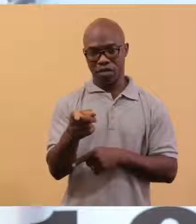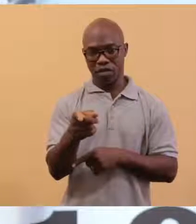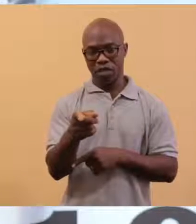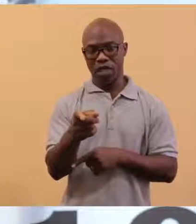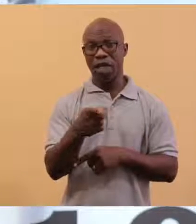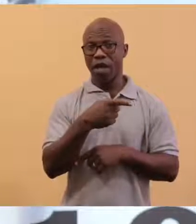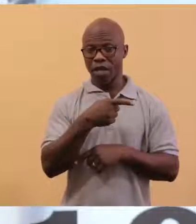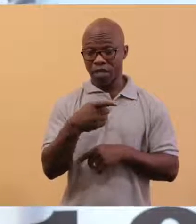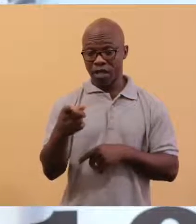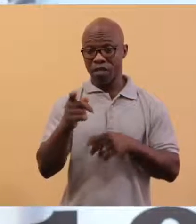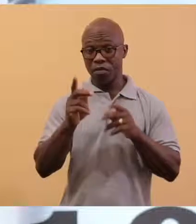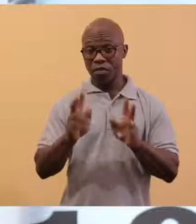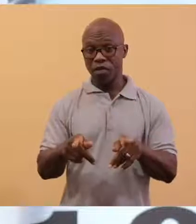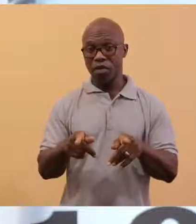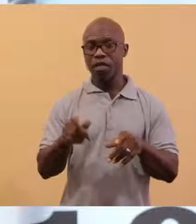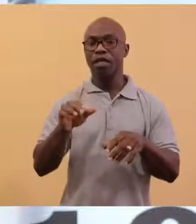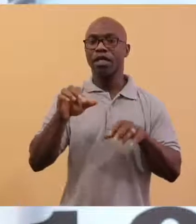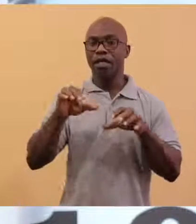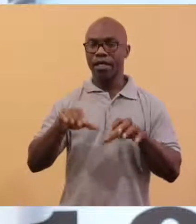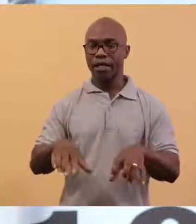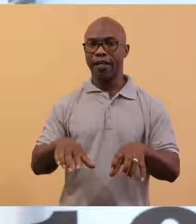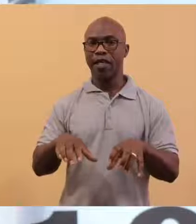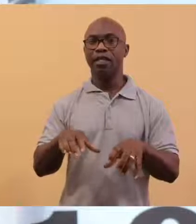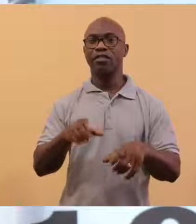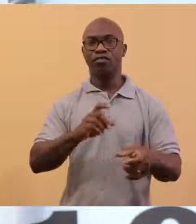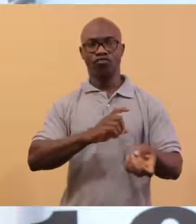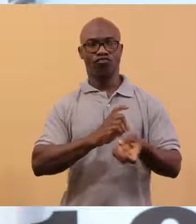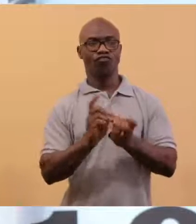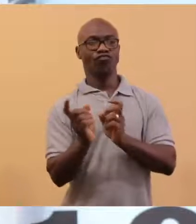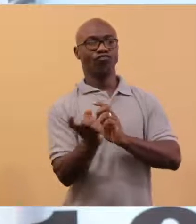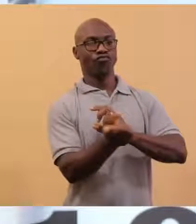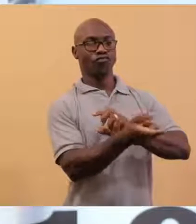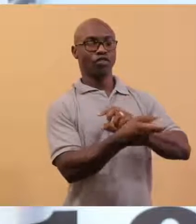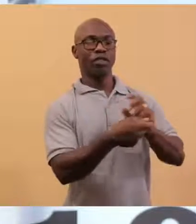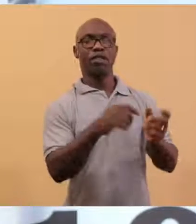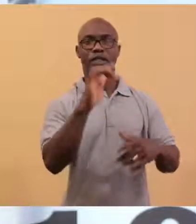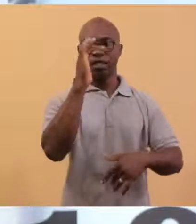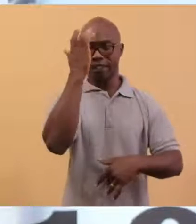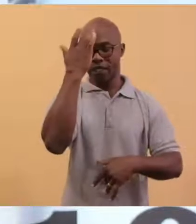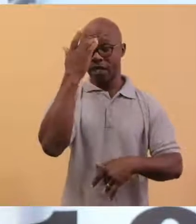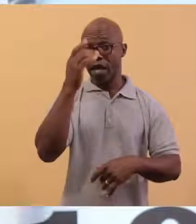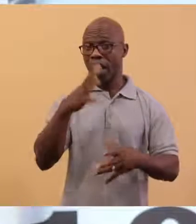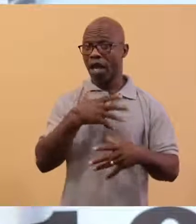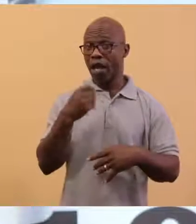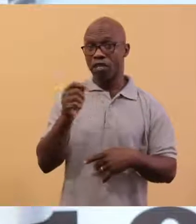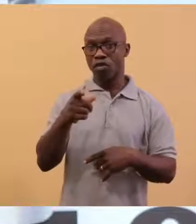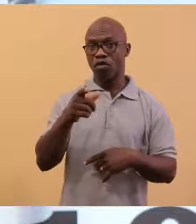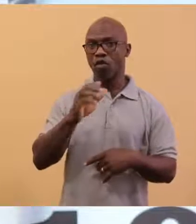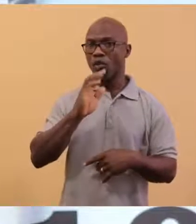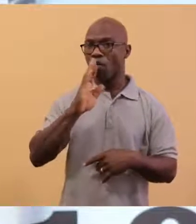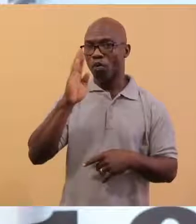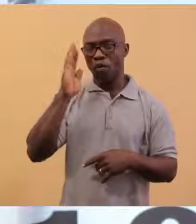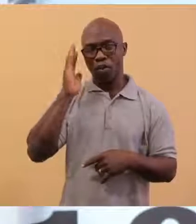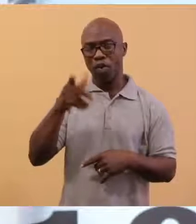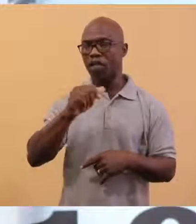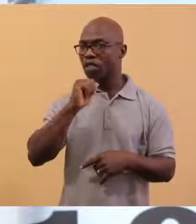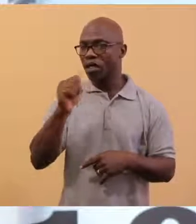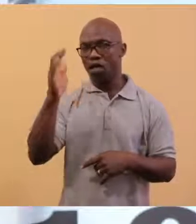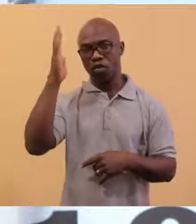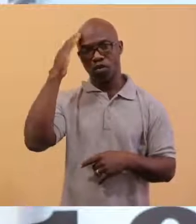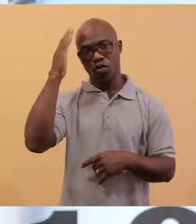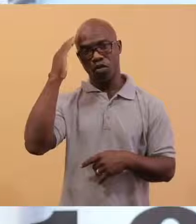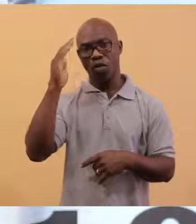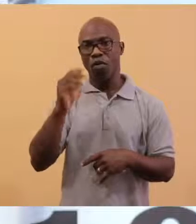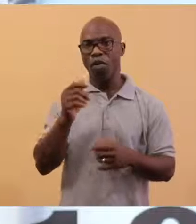These persons can transmit this disease, and you will not even know that they are sick